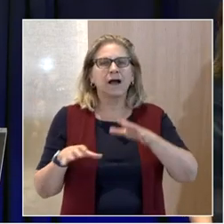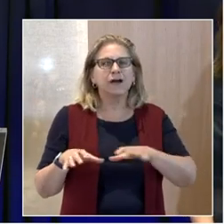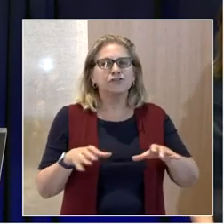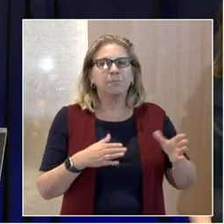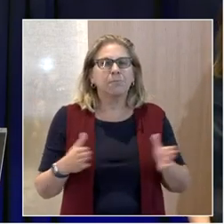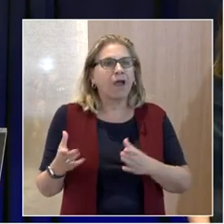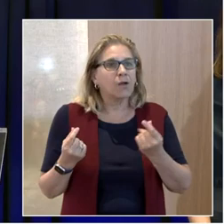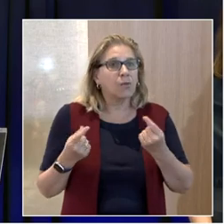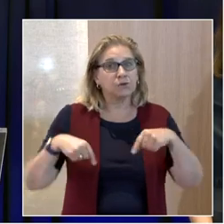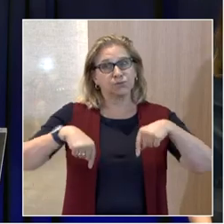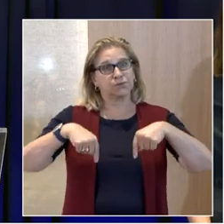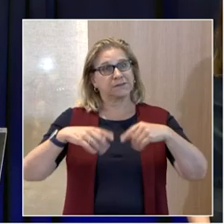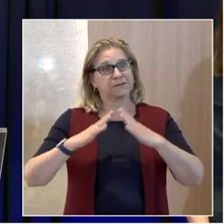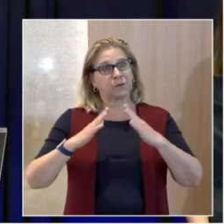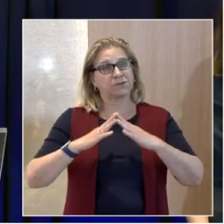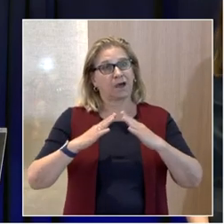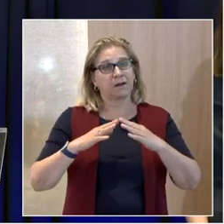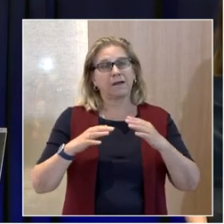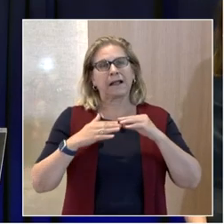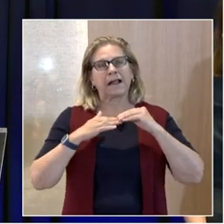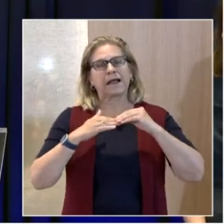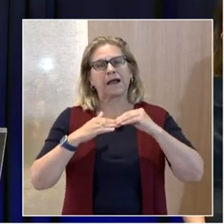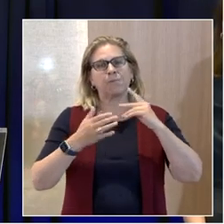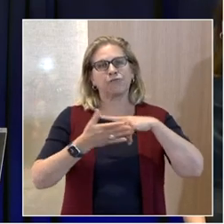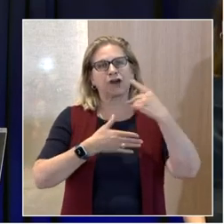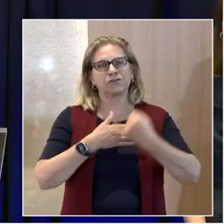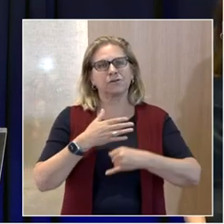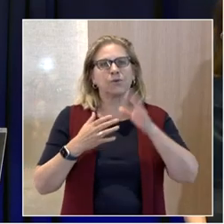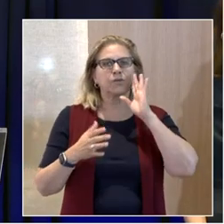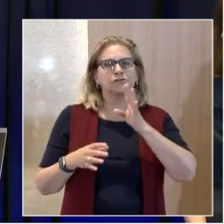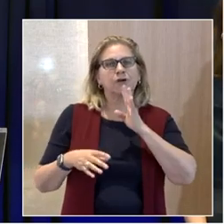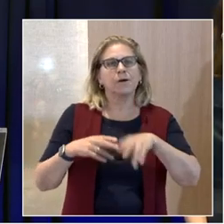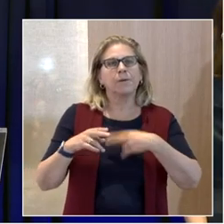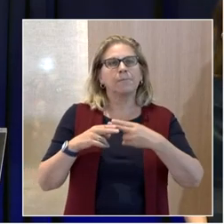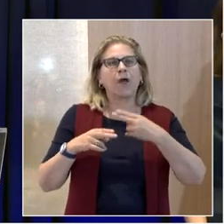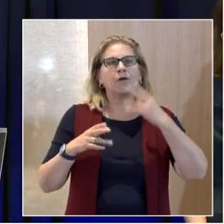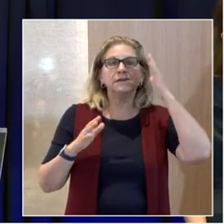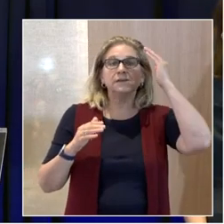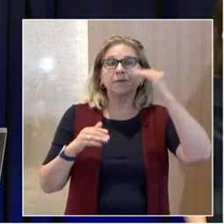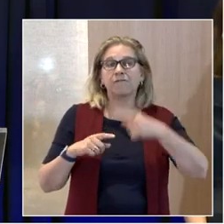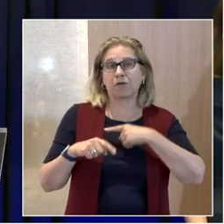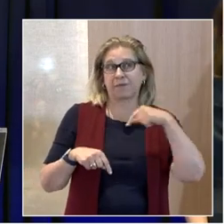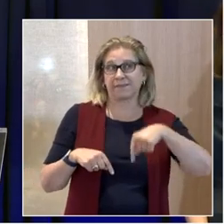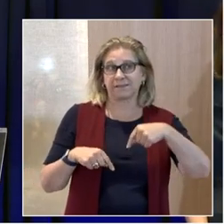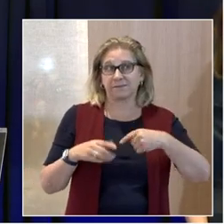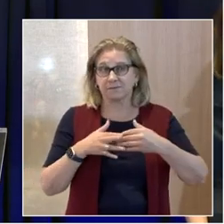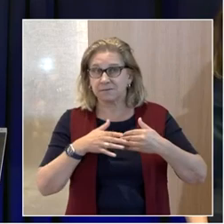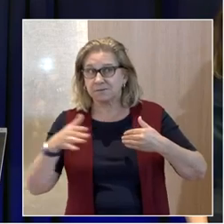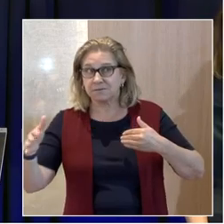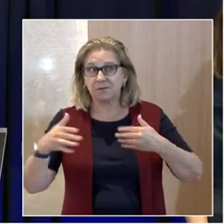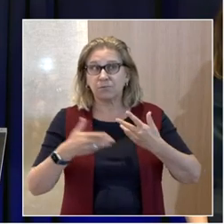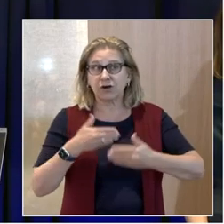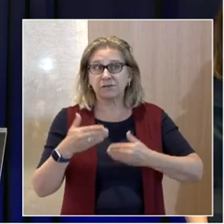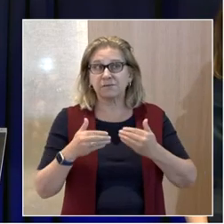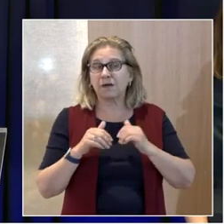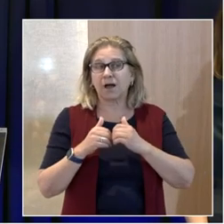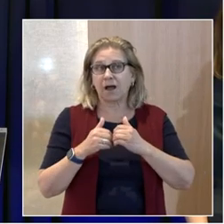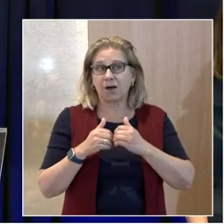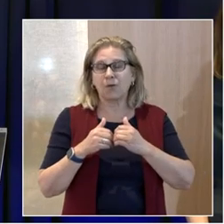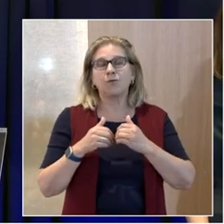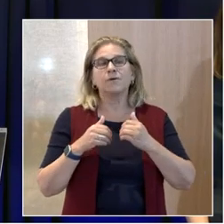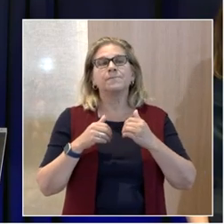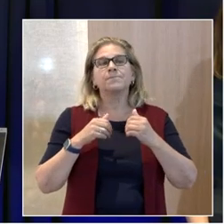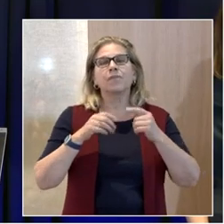share a little bit more about what you can expect from this process. A critical part of that process is engagement of a diverse array